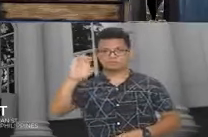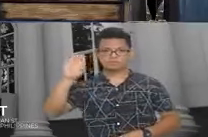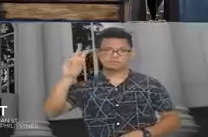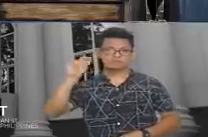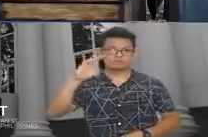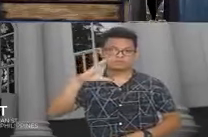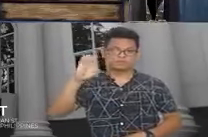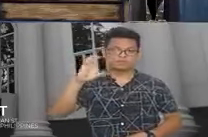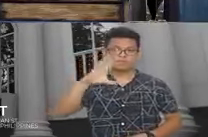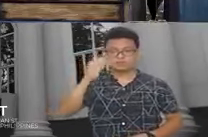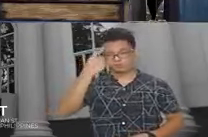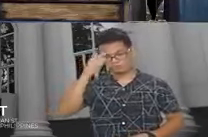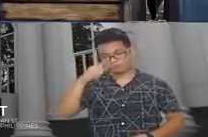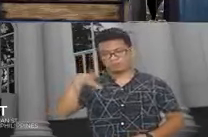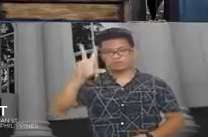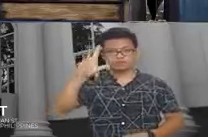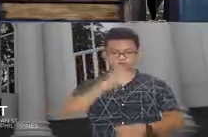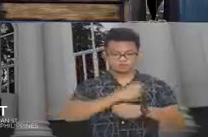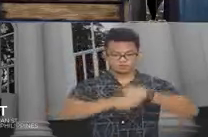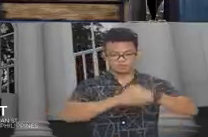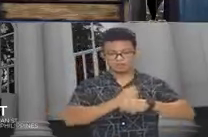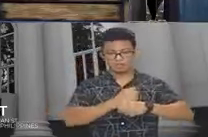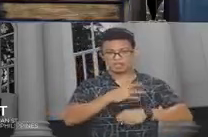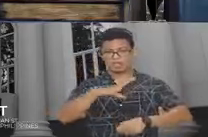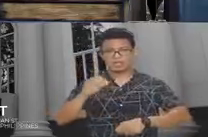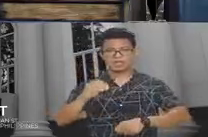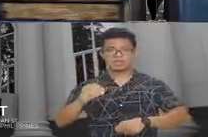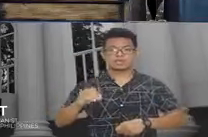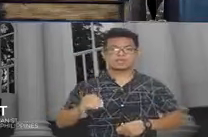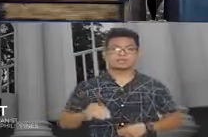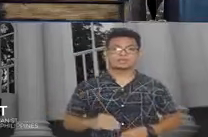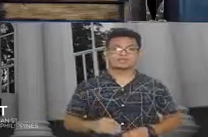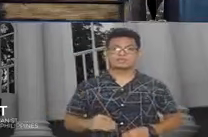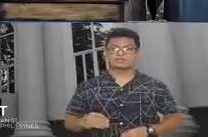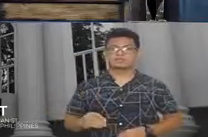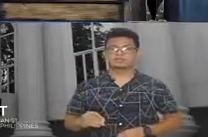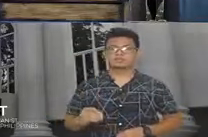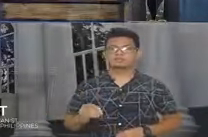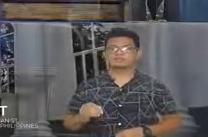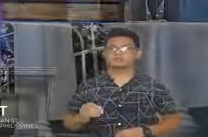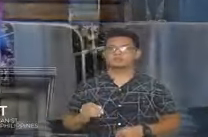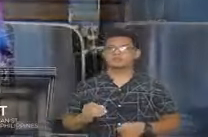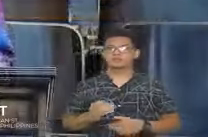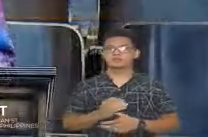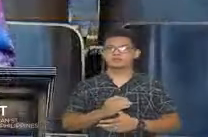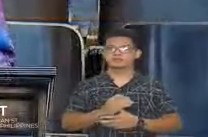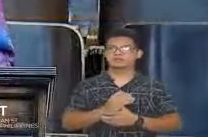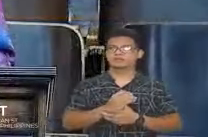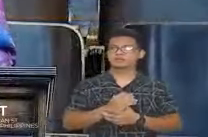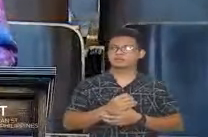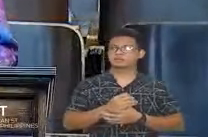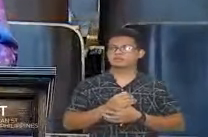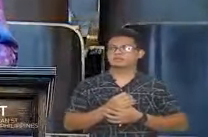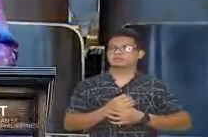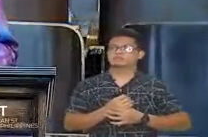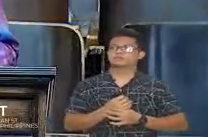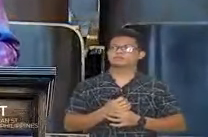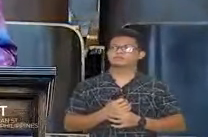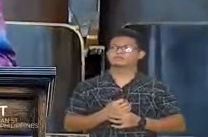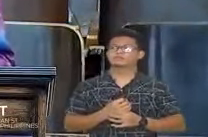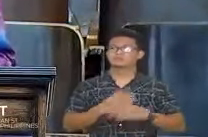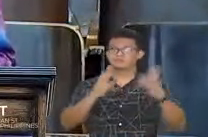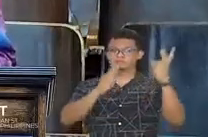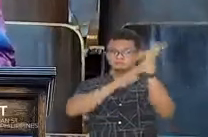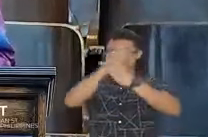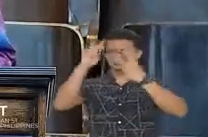And for 3 years, the weather report was the same. No clouds